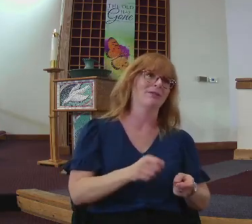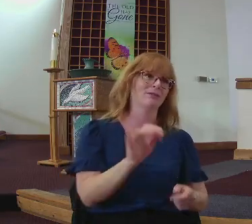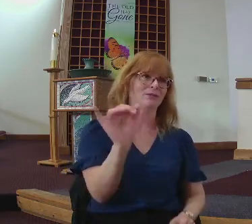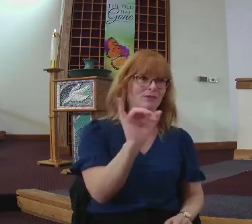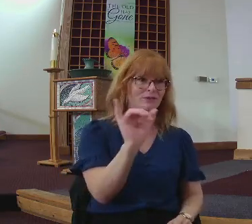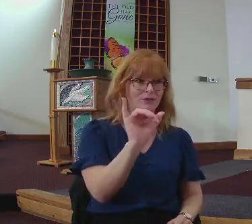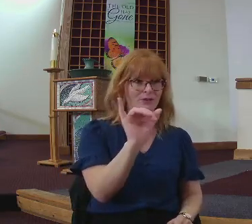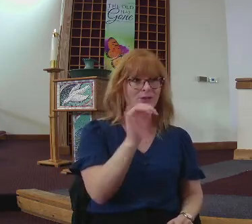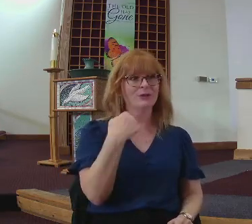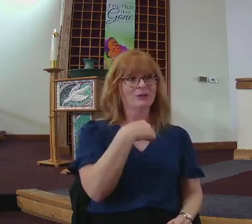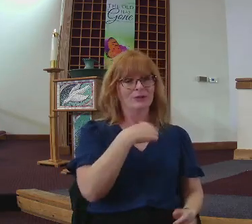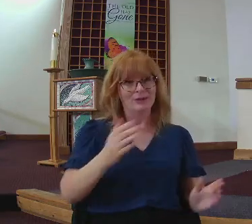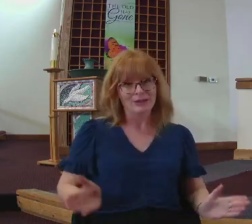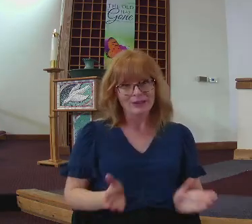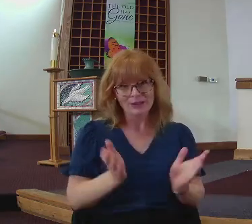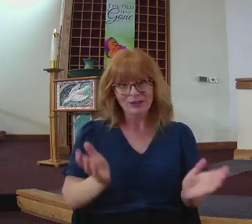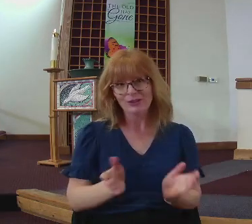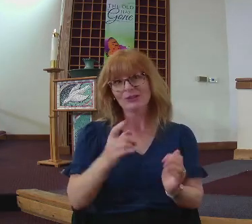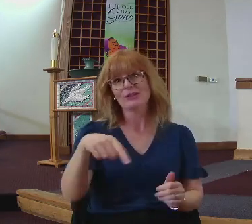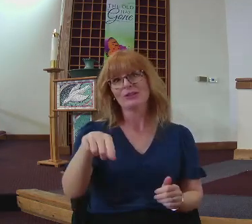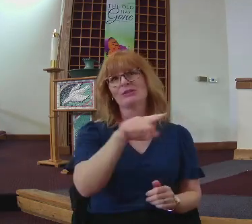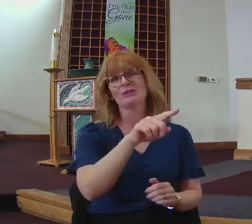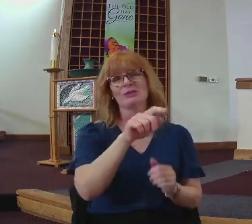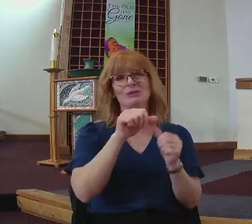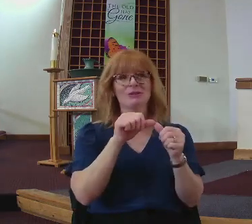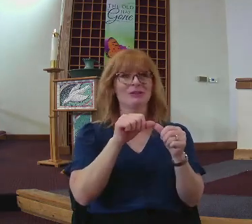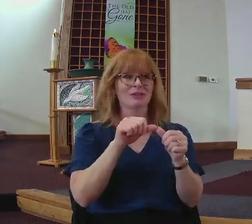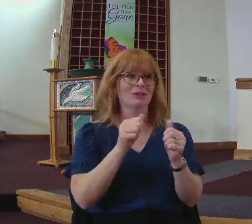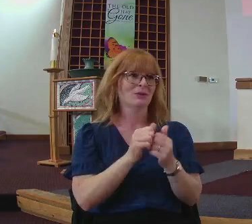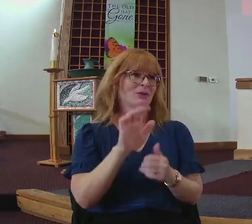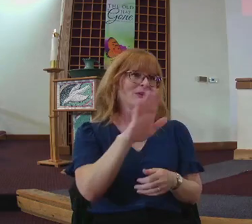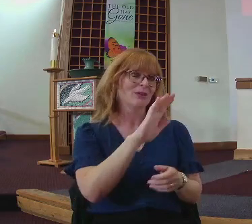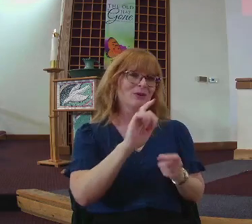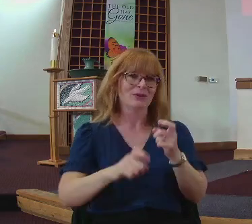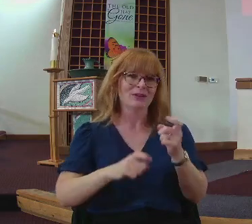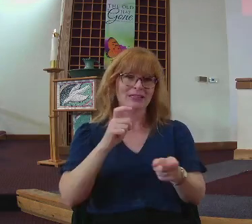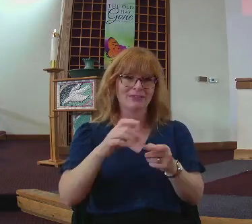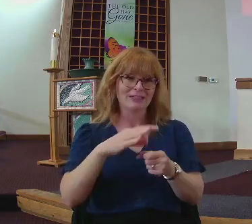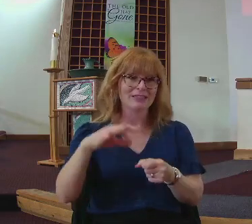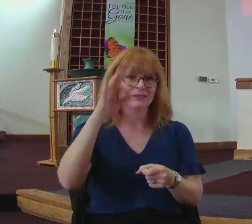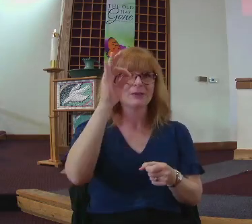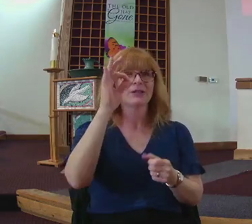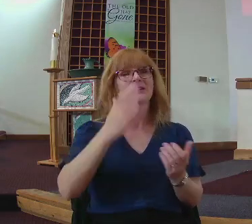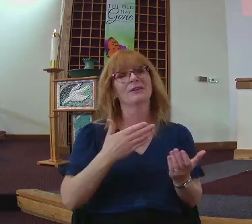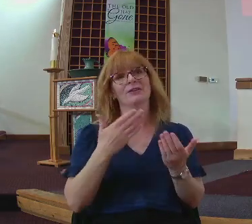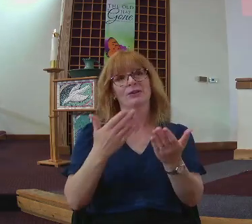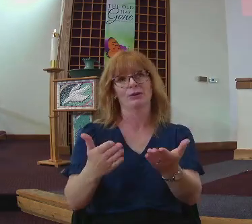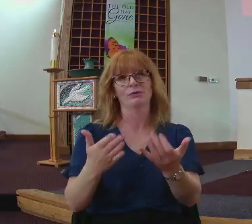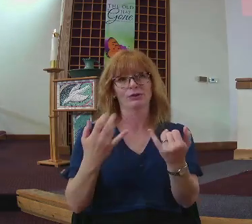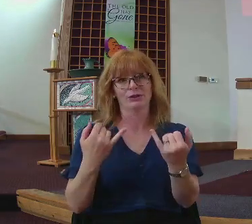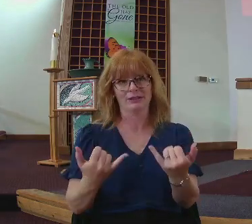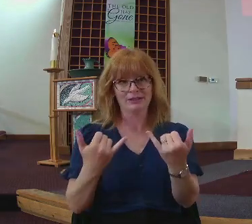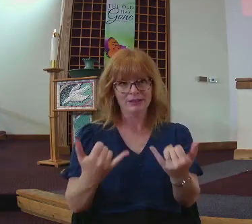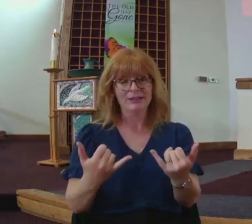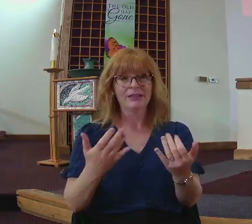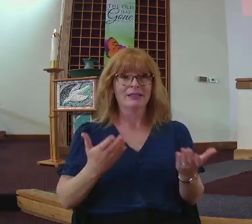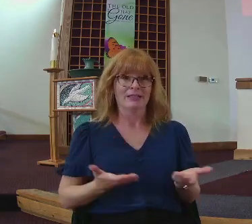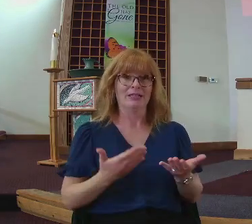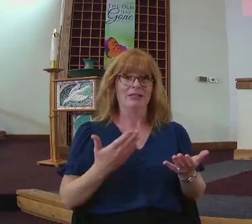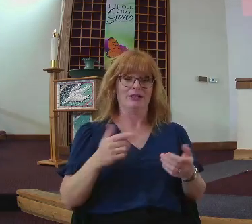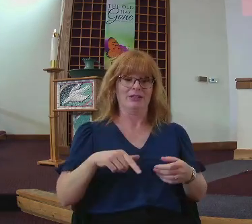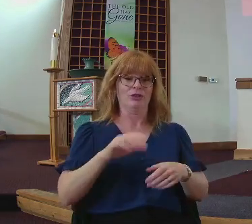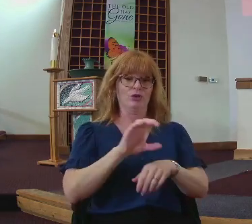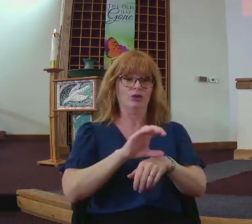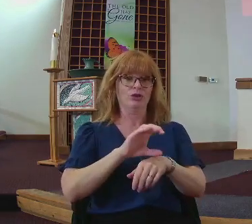encourage you to continue in that generous spirit of making an offering today. Here at Oak Hill, we have